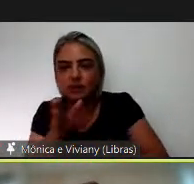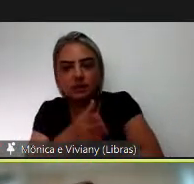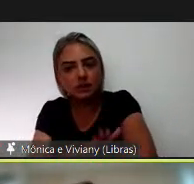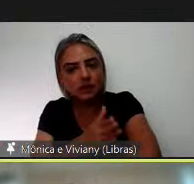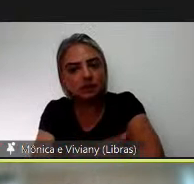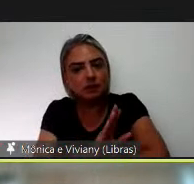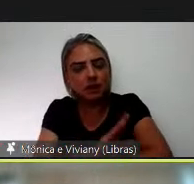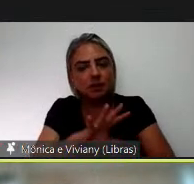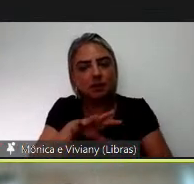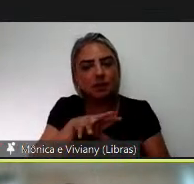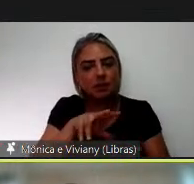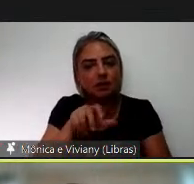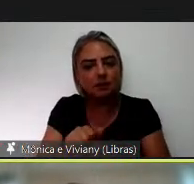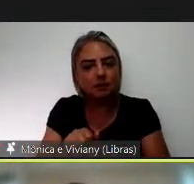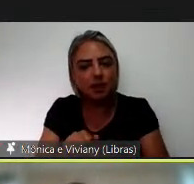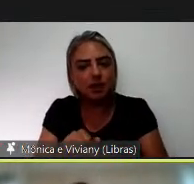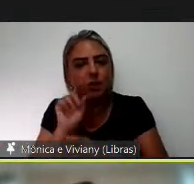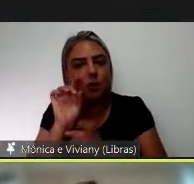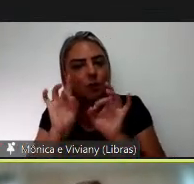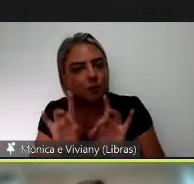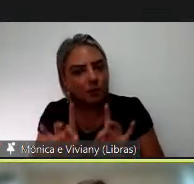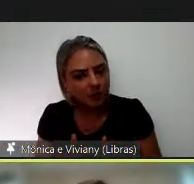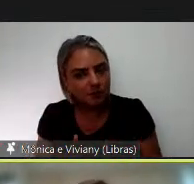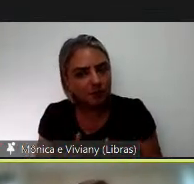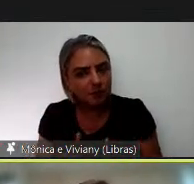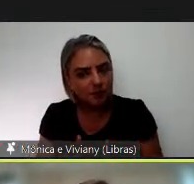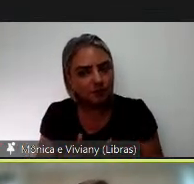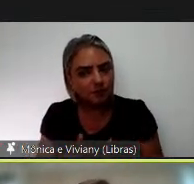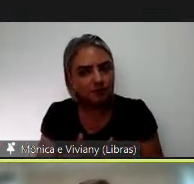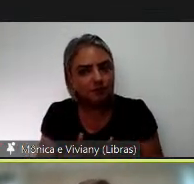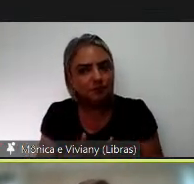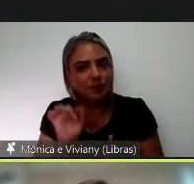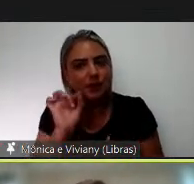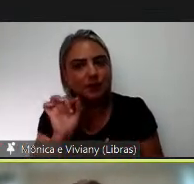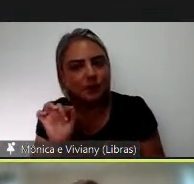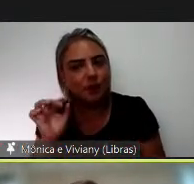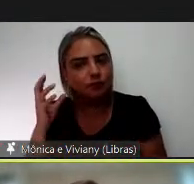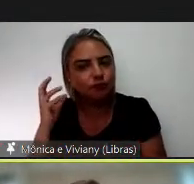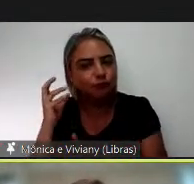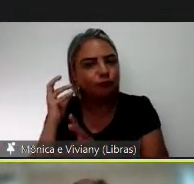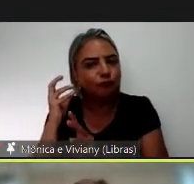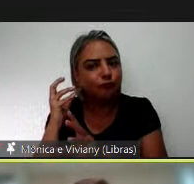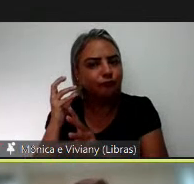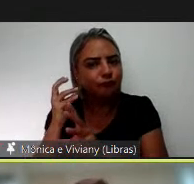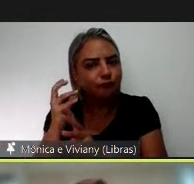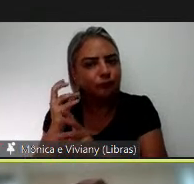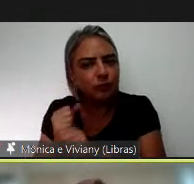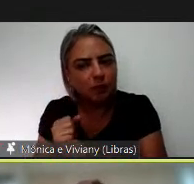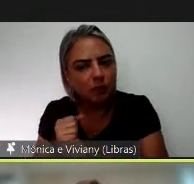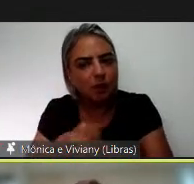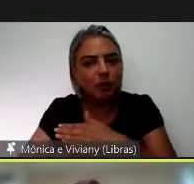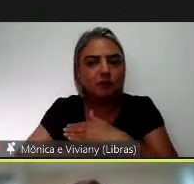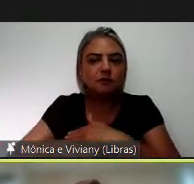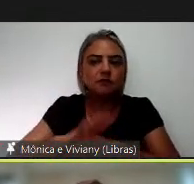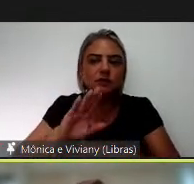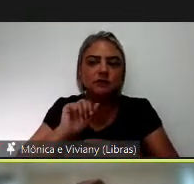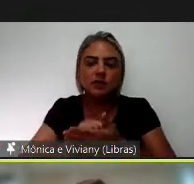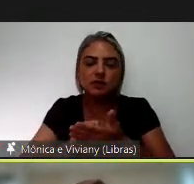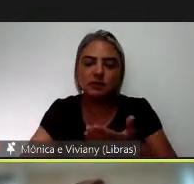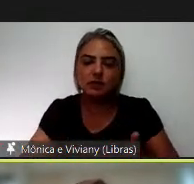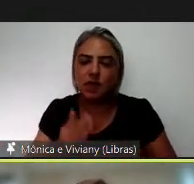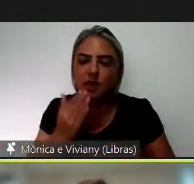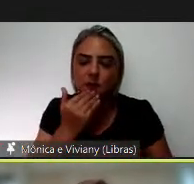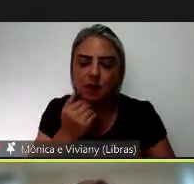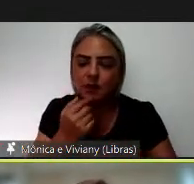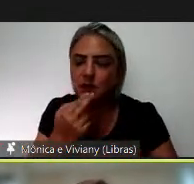of recommendations, universal and specific practices that are being held